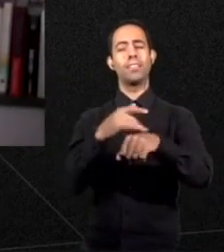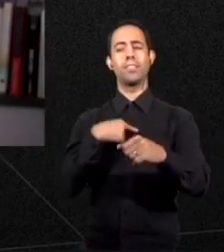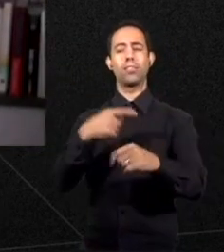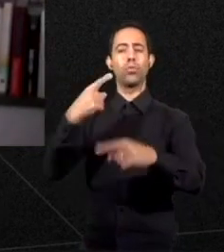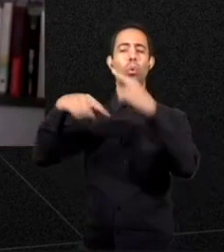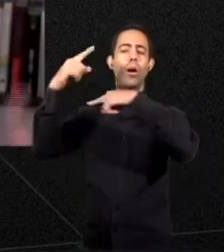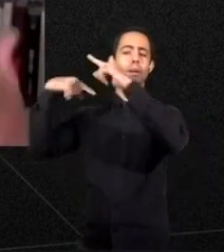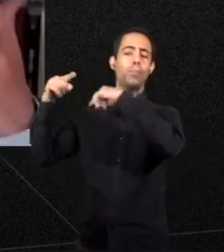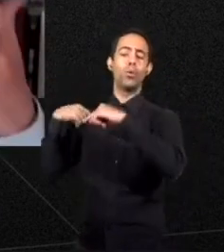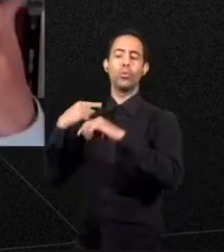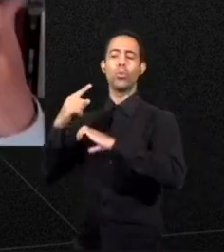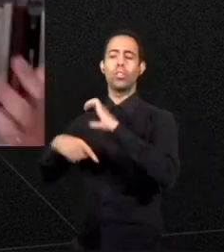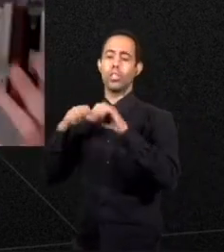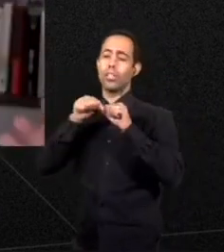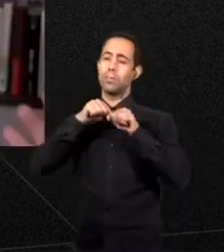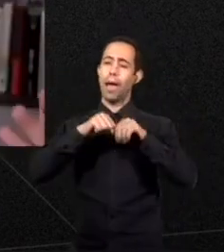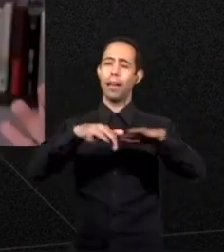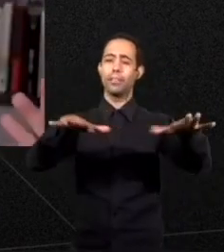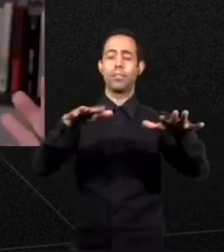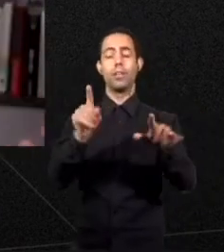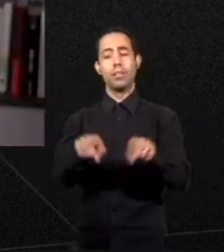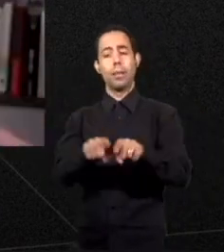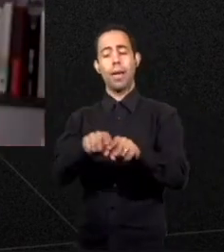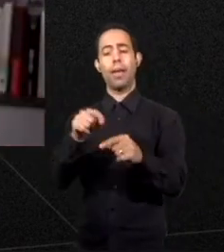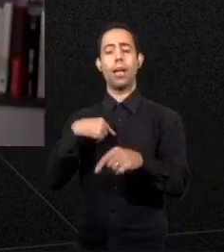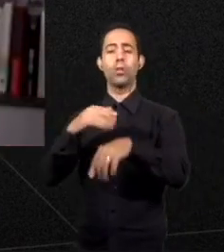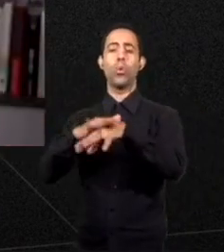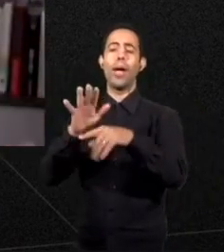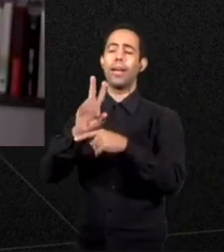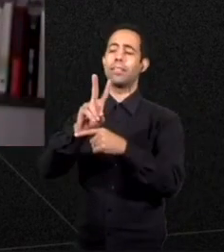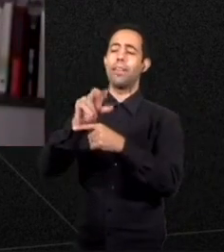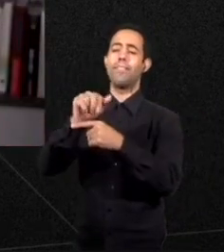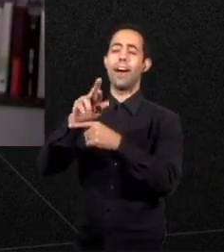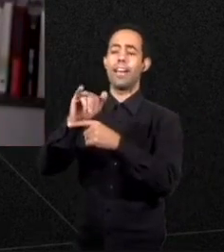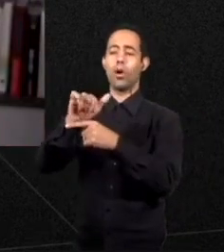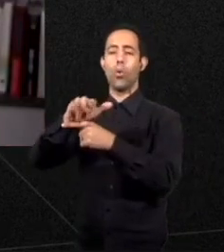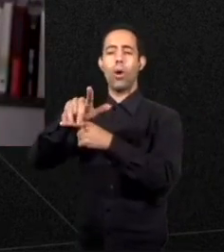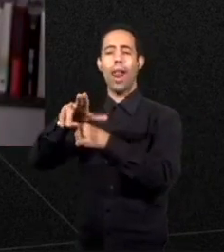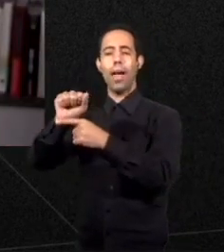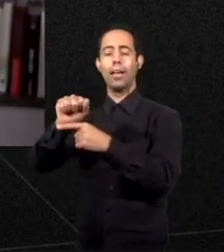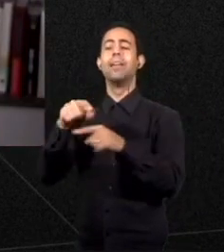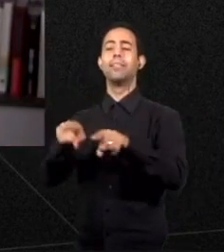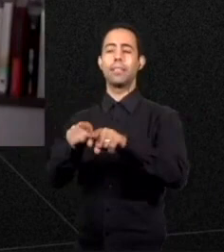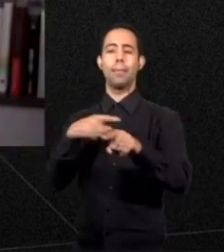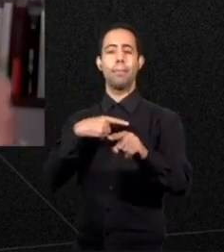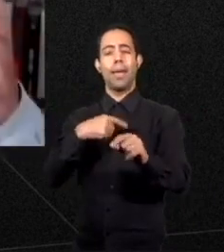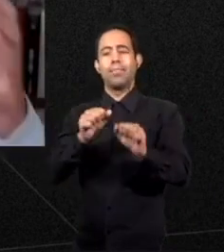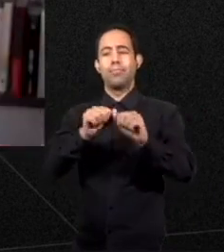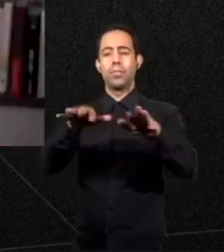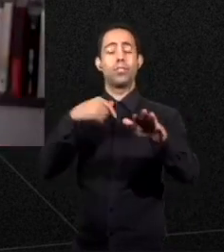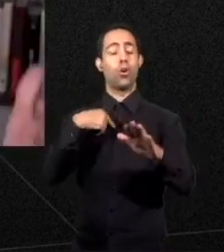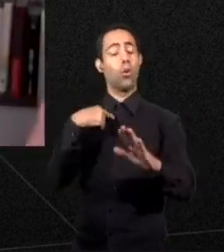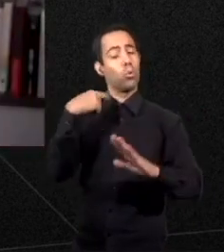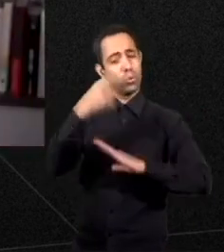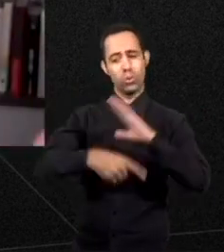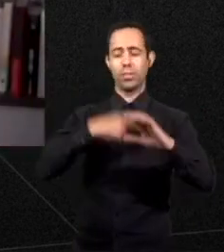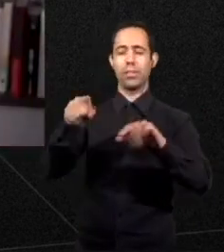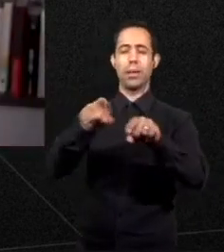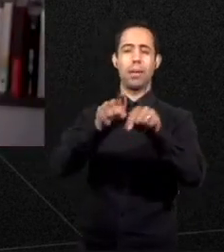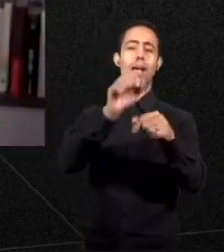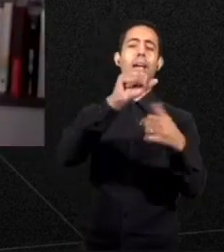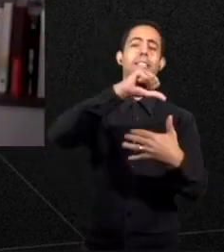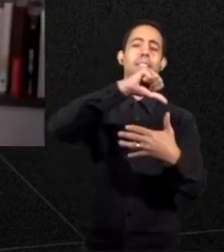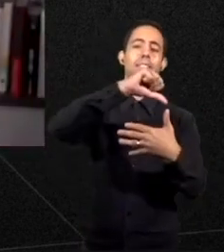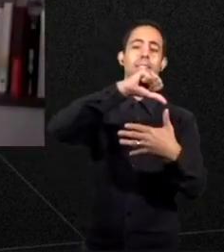killed up to 90% of the population, the native population of America. And again, nobody understood what